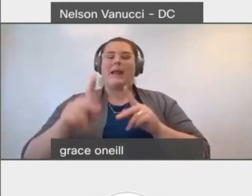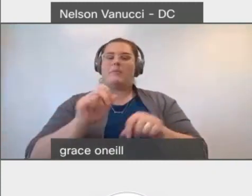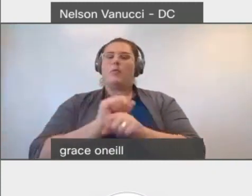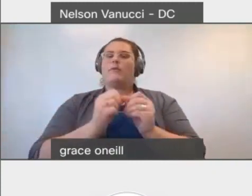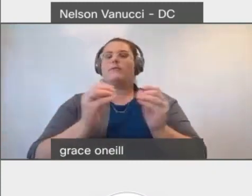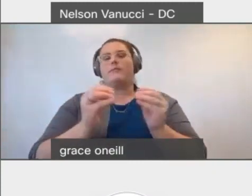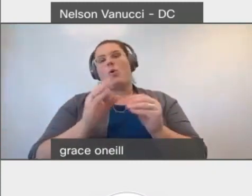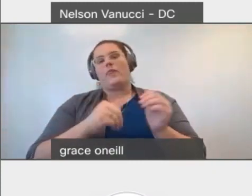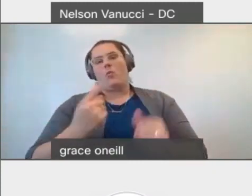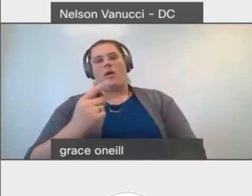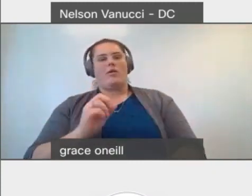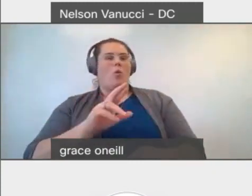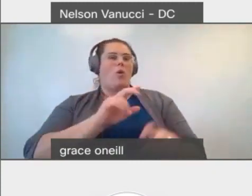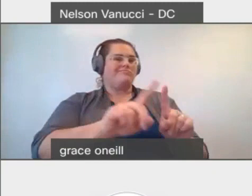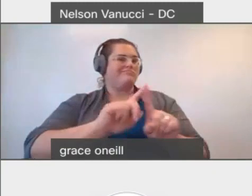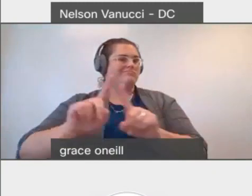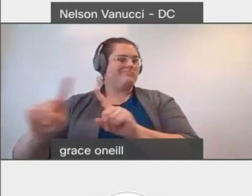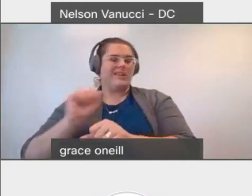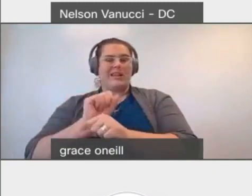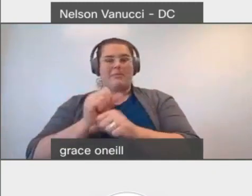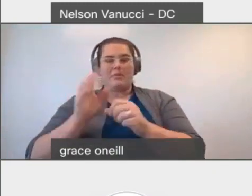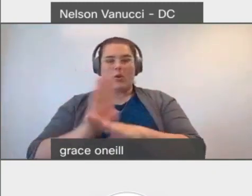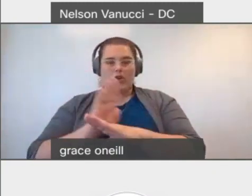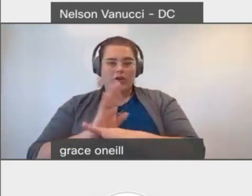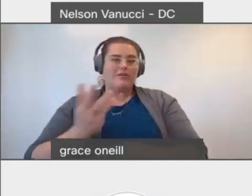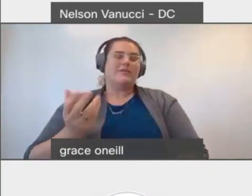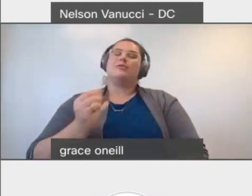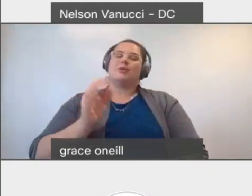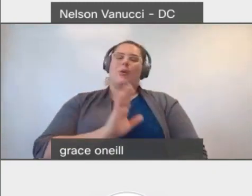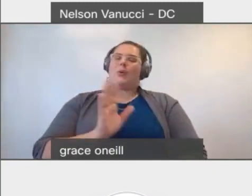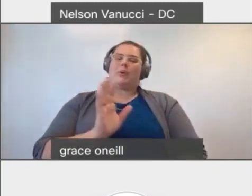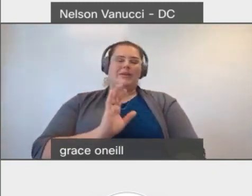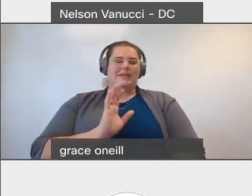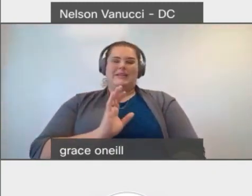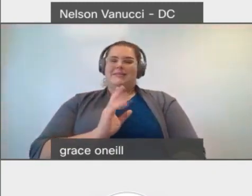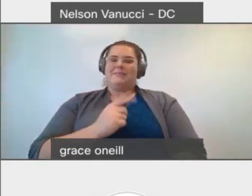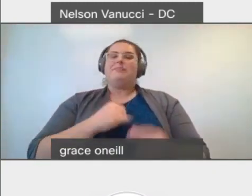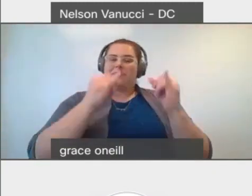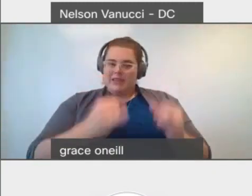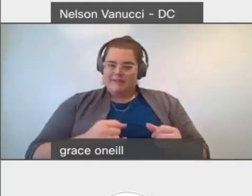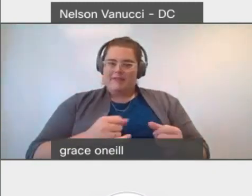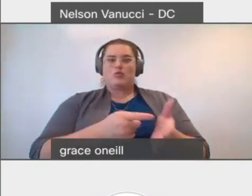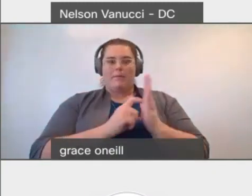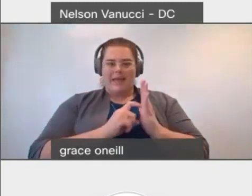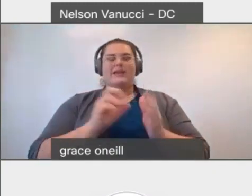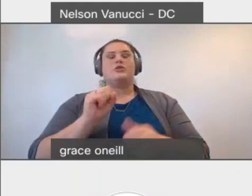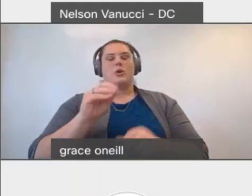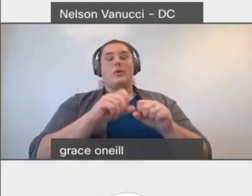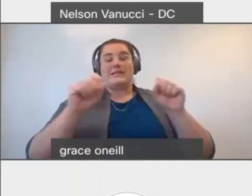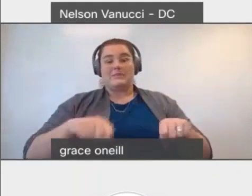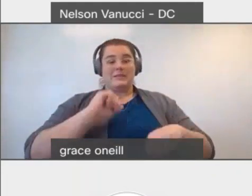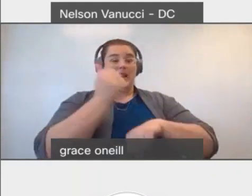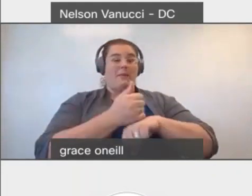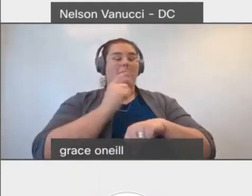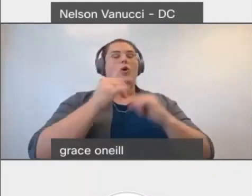So, yeah, it's an individual mandate. And so the system is set up for individuals to submit